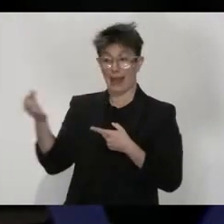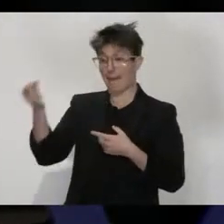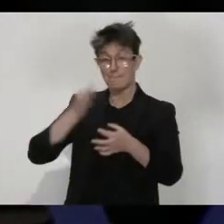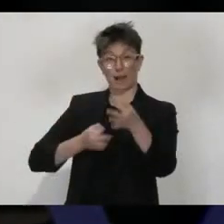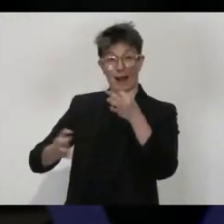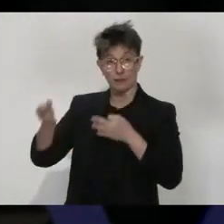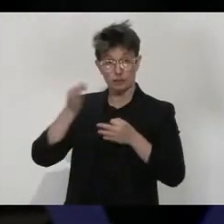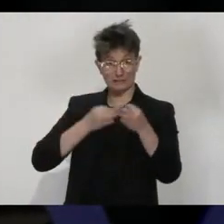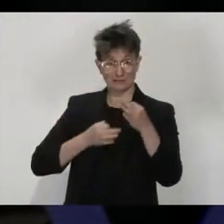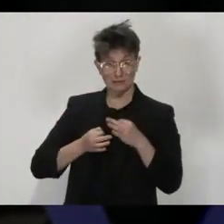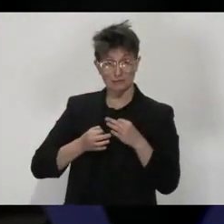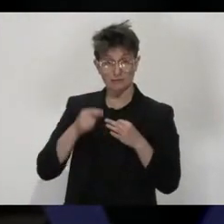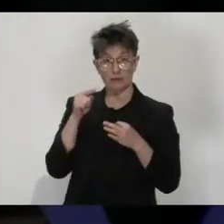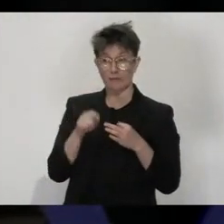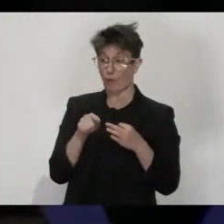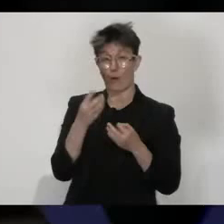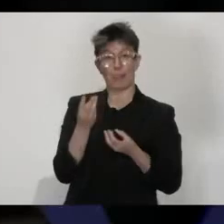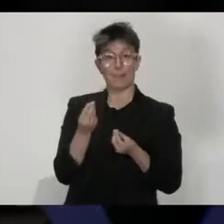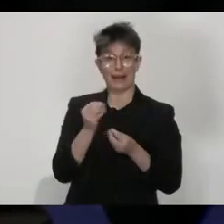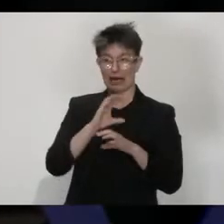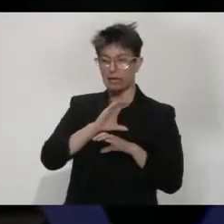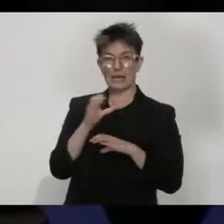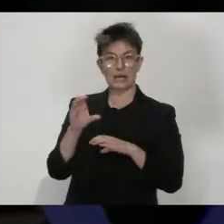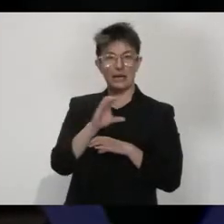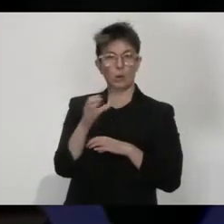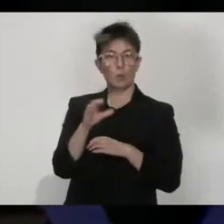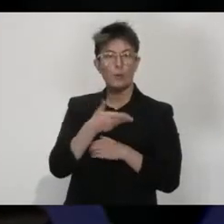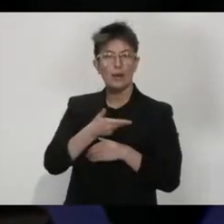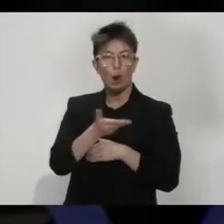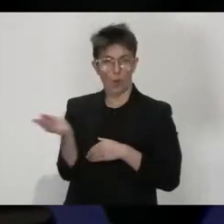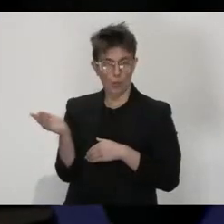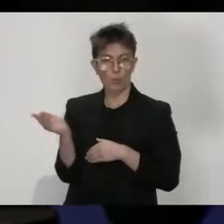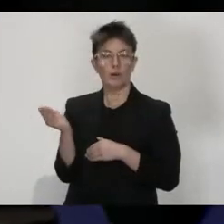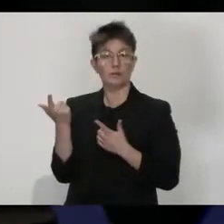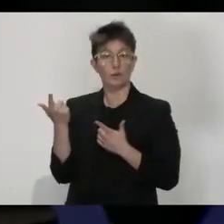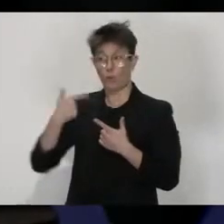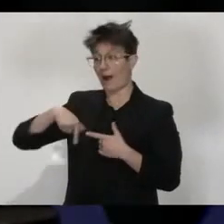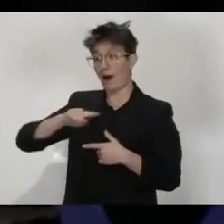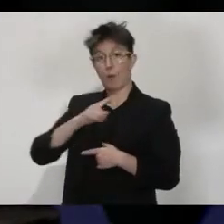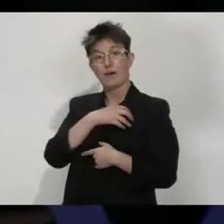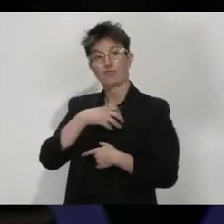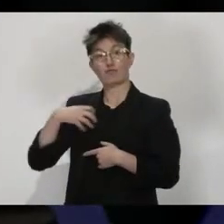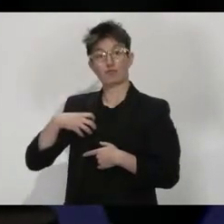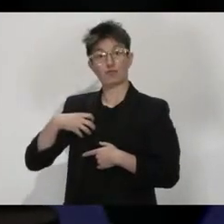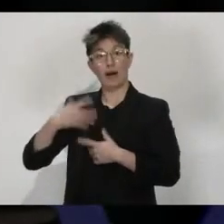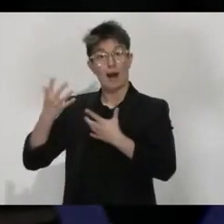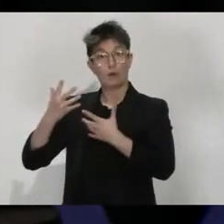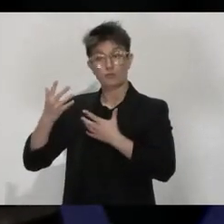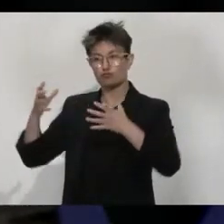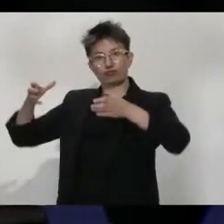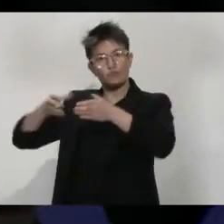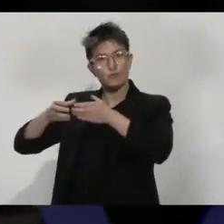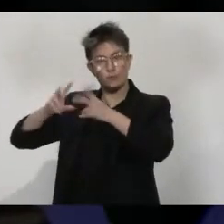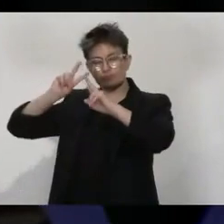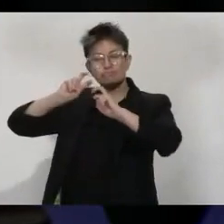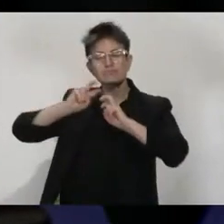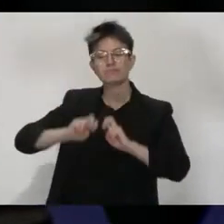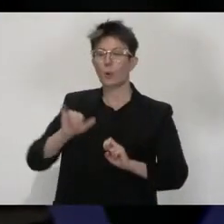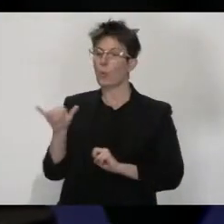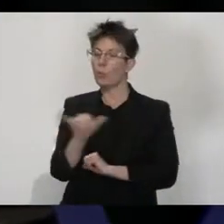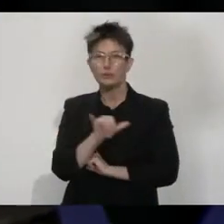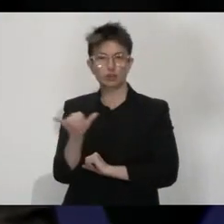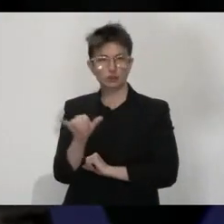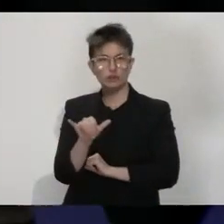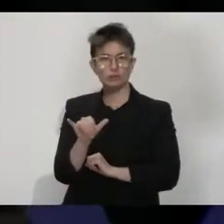and shortlisted just over 800 of them for ministers to assess. It assessed them on whether they were shovel ready, how many jobs would